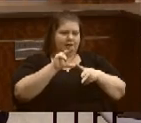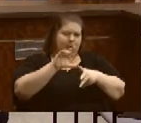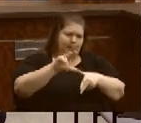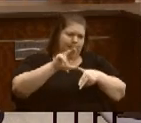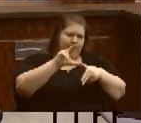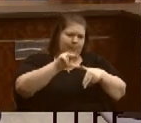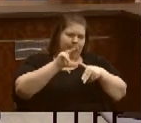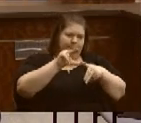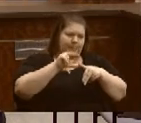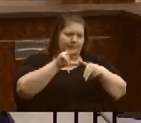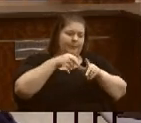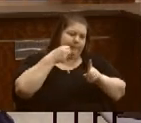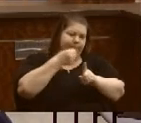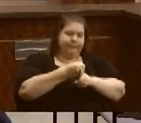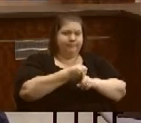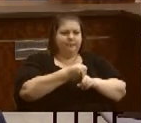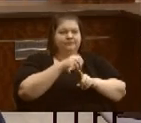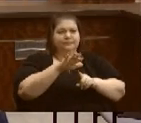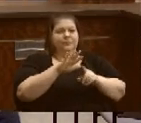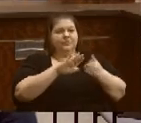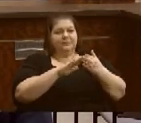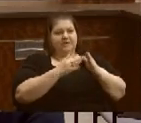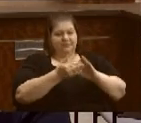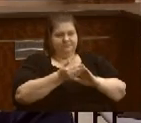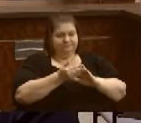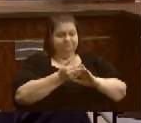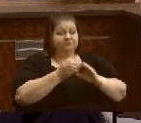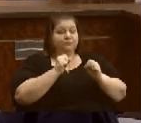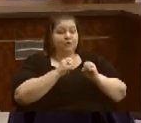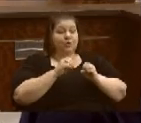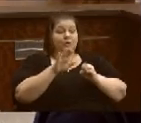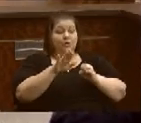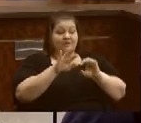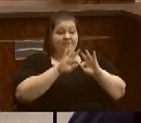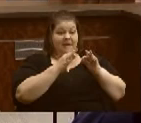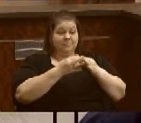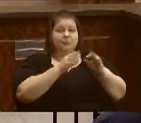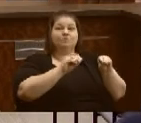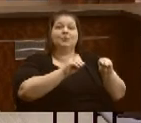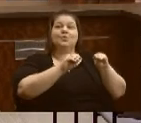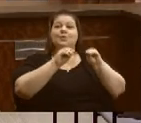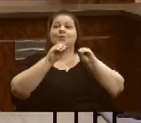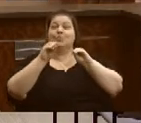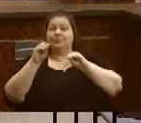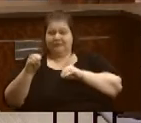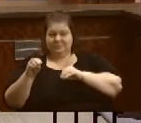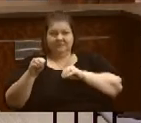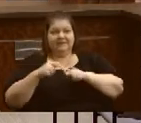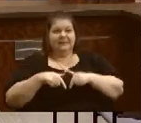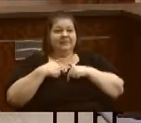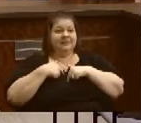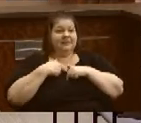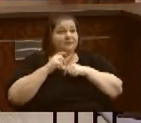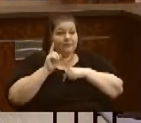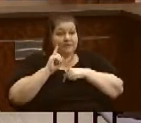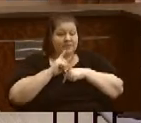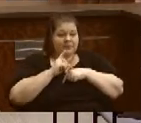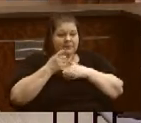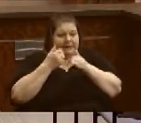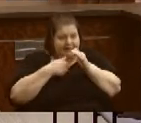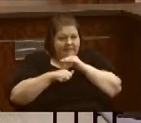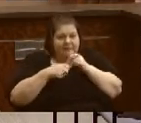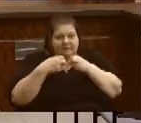you remember correctly, your family went to live in the powerhouse with your where your father worked. At